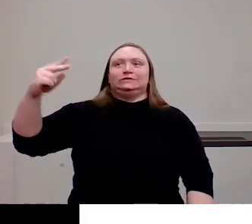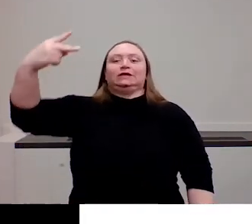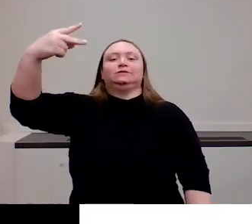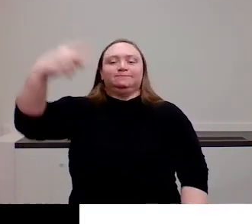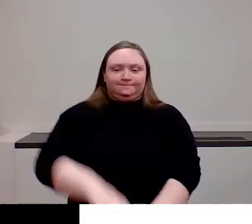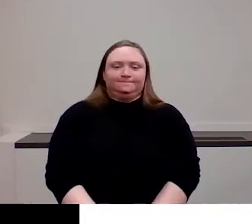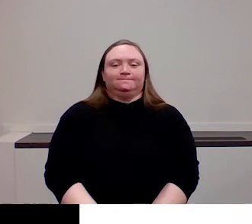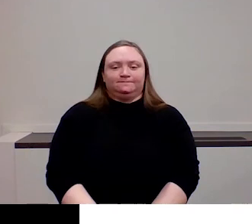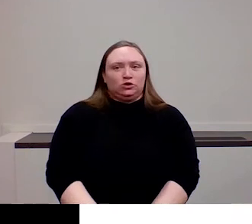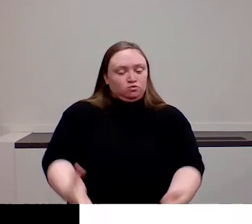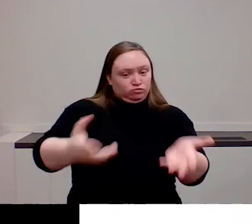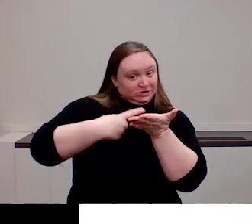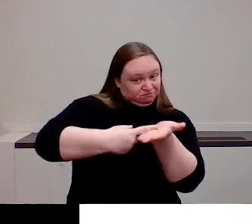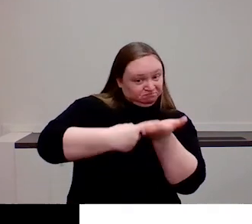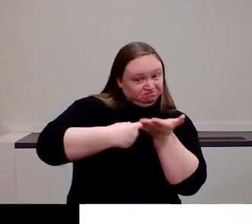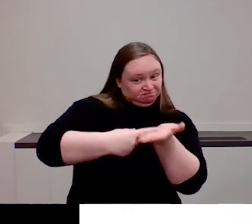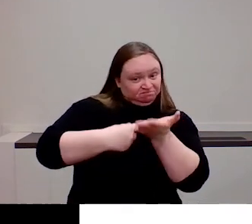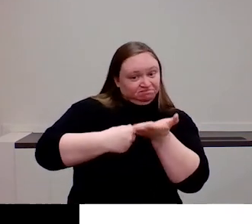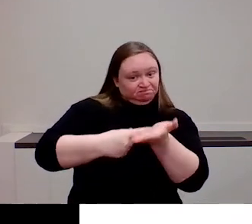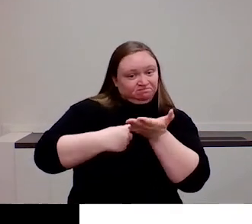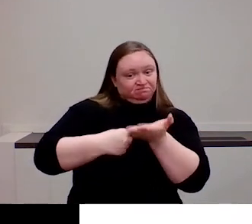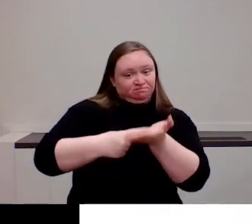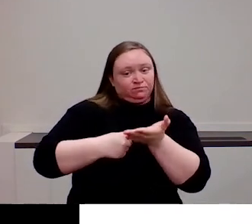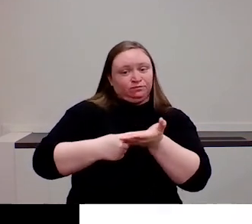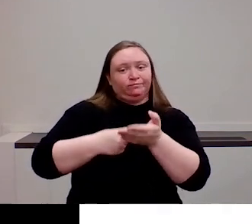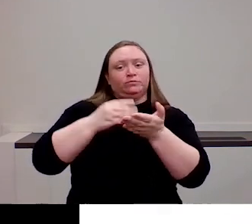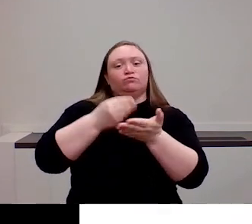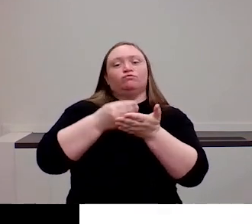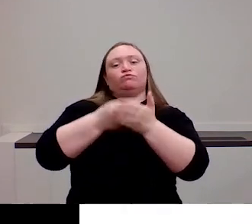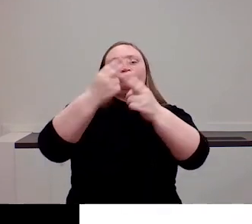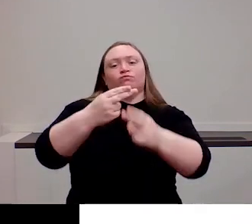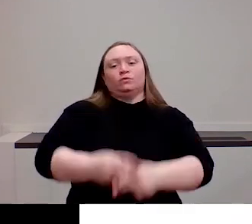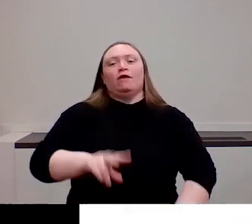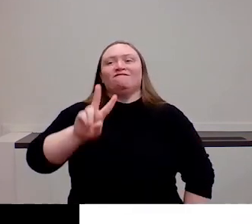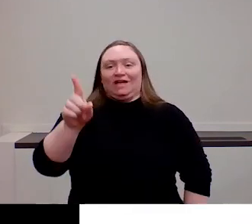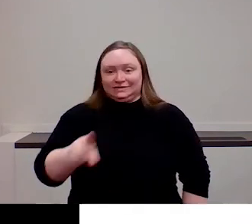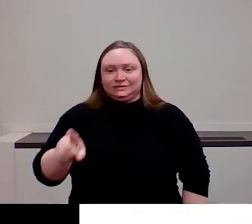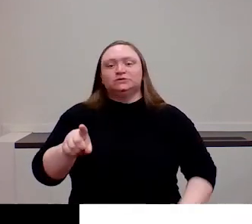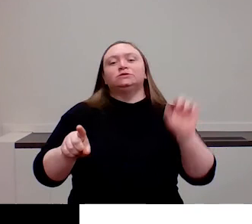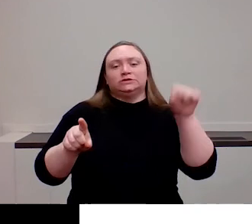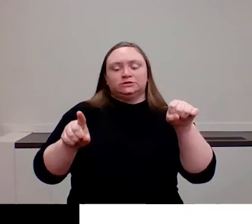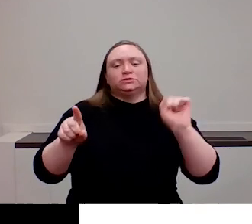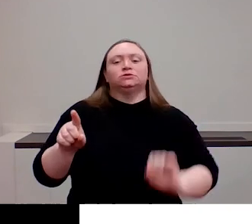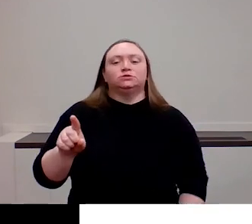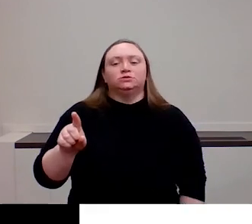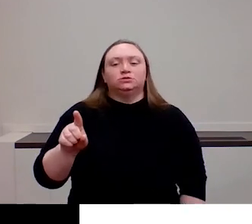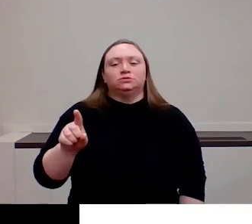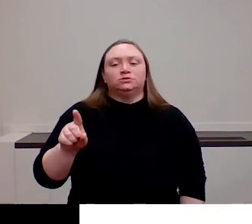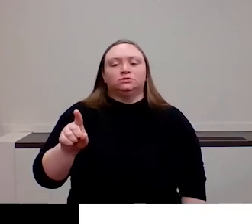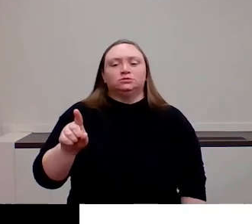Second. Any discussion? Hearing none, Treasurer, please call the roll. Mr. Vasquez, Yes.